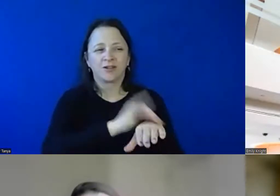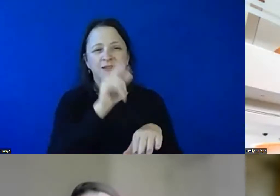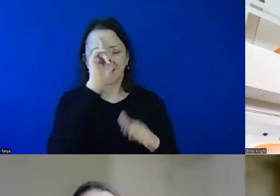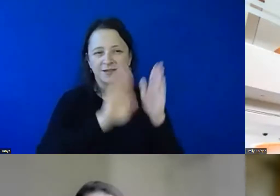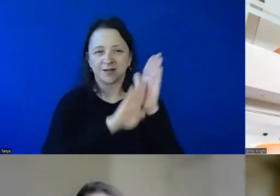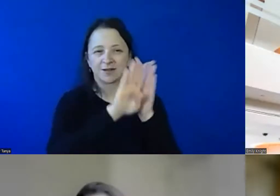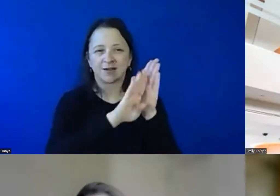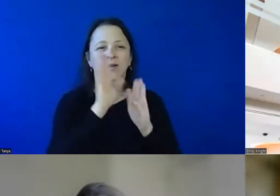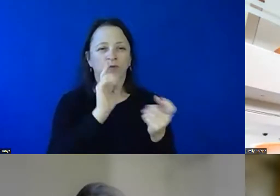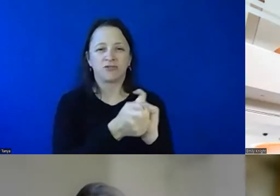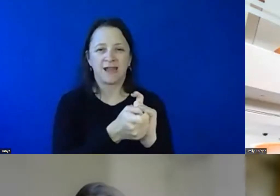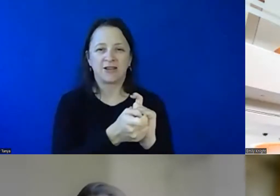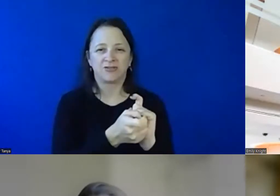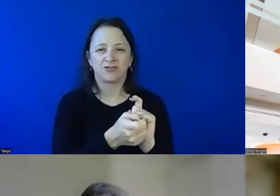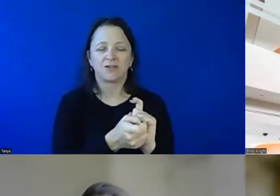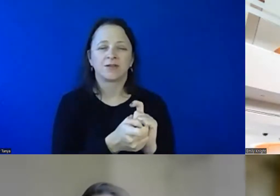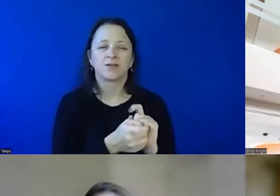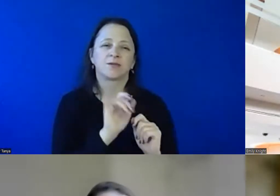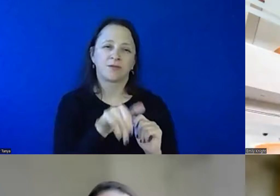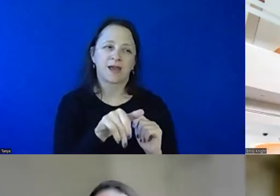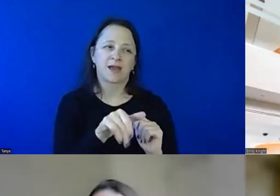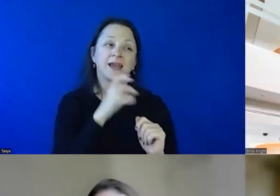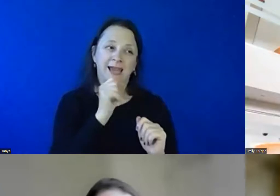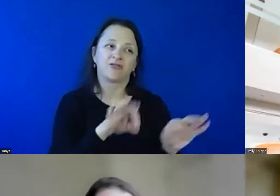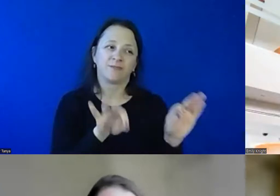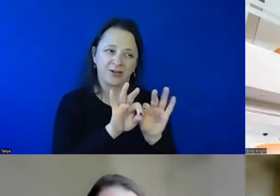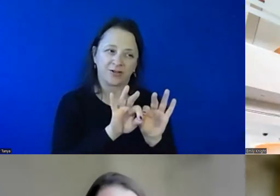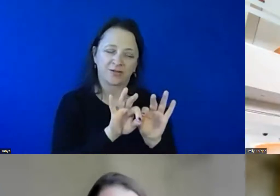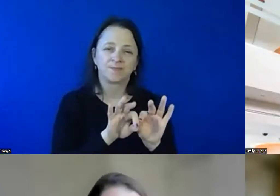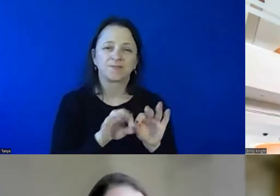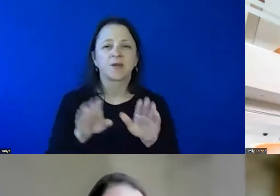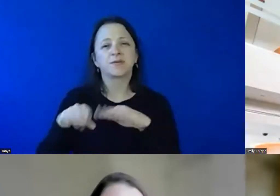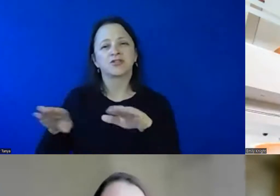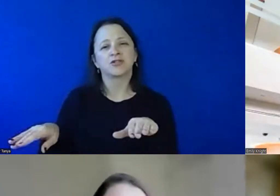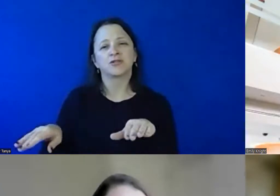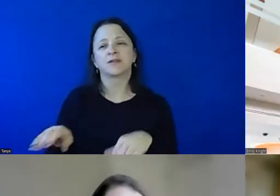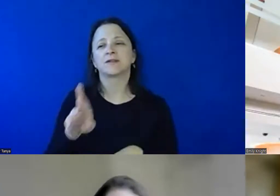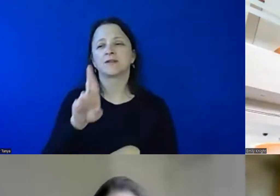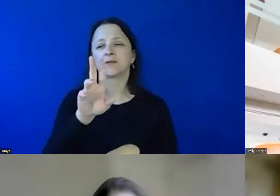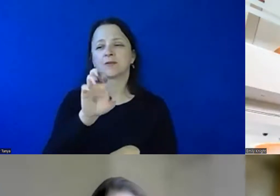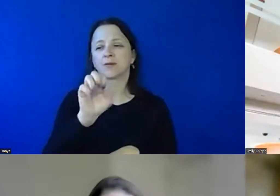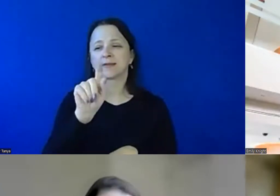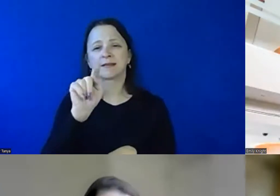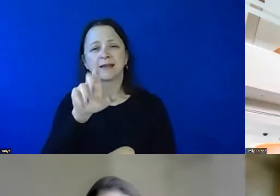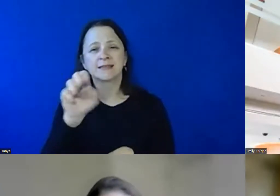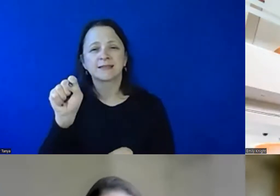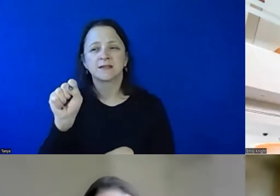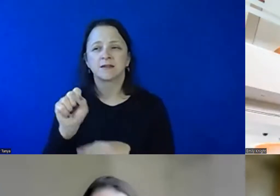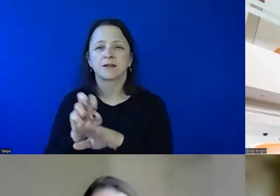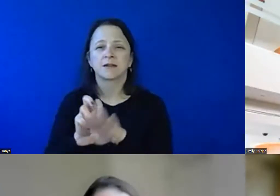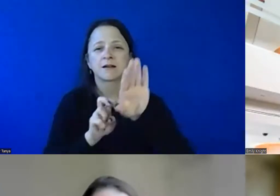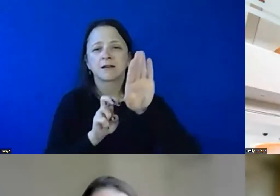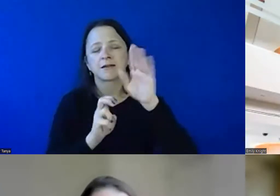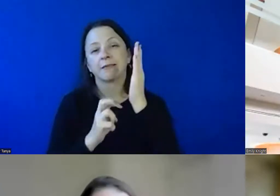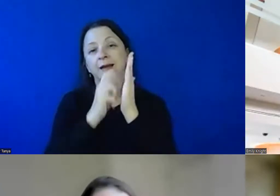to change. So the developmental context and the age matters. But this is in children is typically restlessness, climbing, talking excessively or